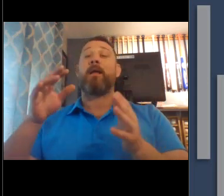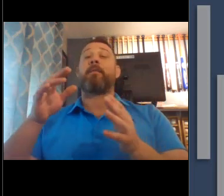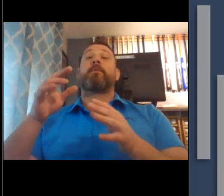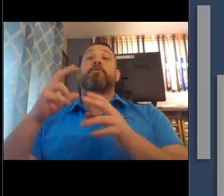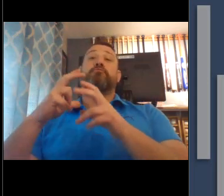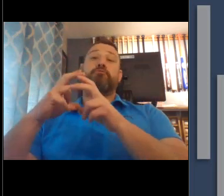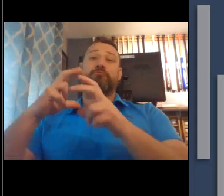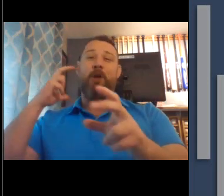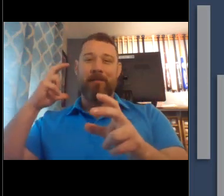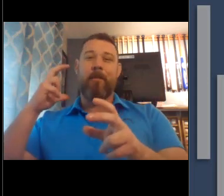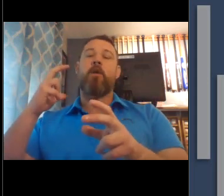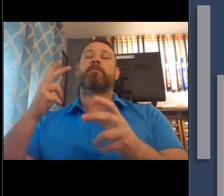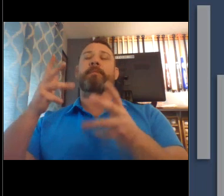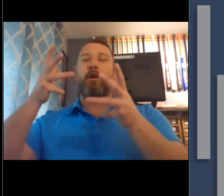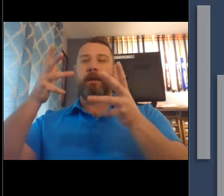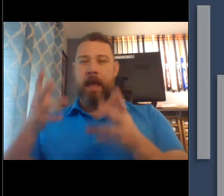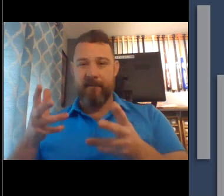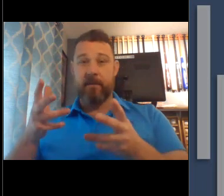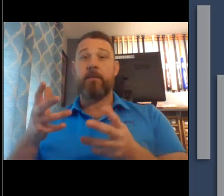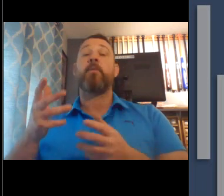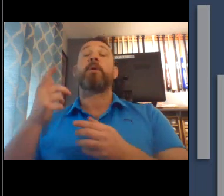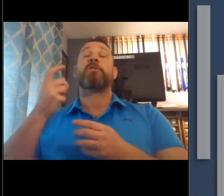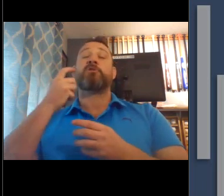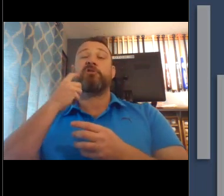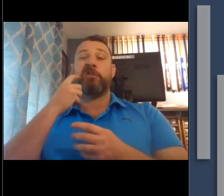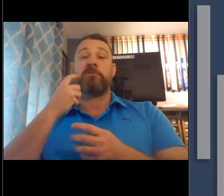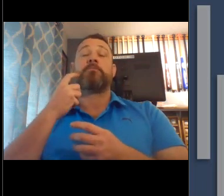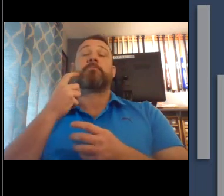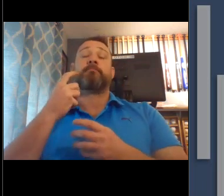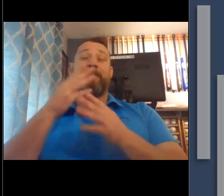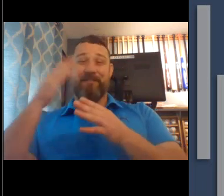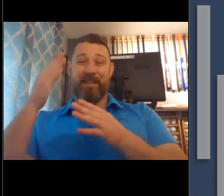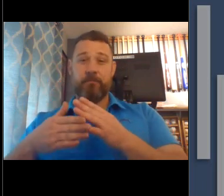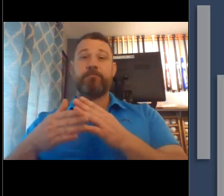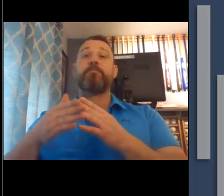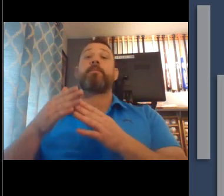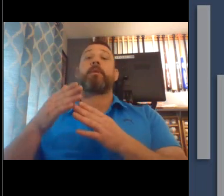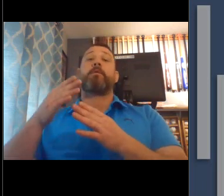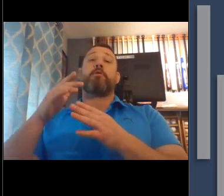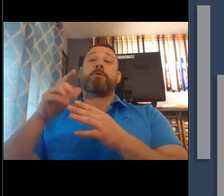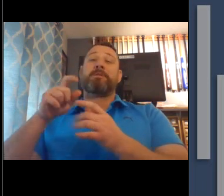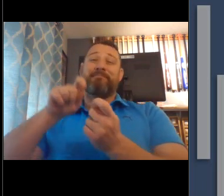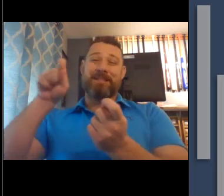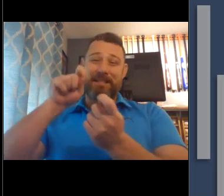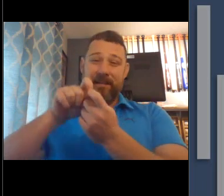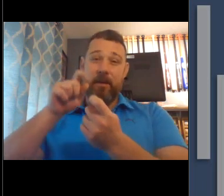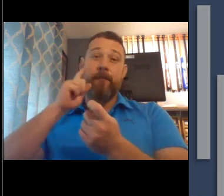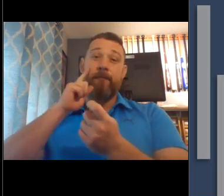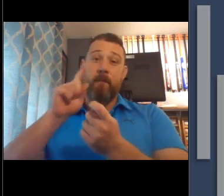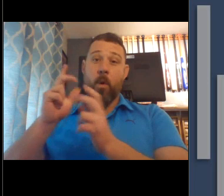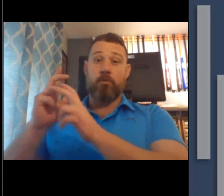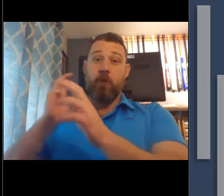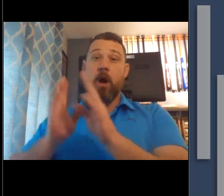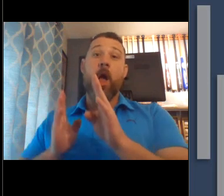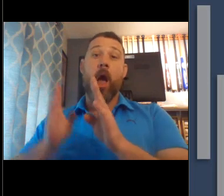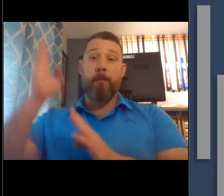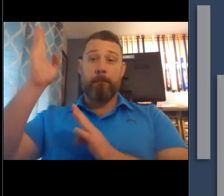We just completed that this year. The truck lanes are open. There are dedicated truck lanes for going uphill as well as